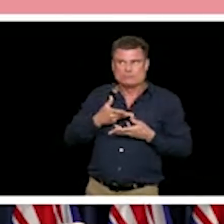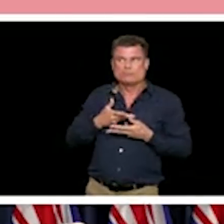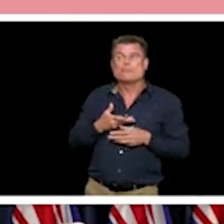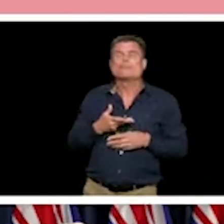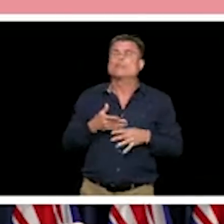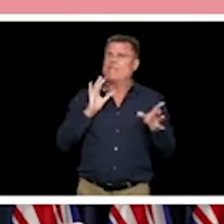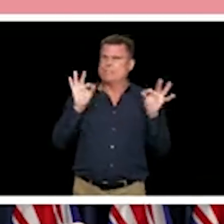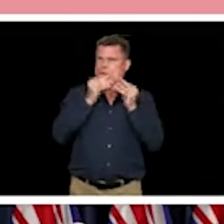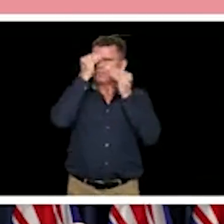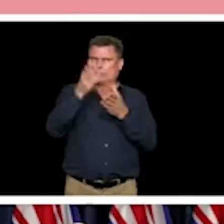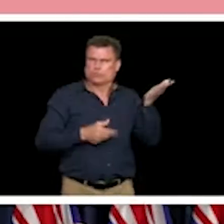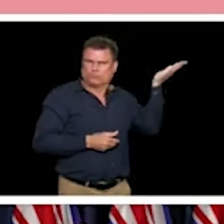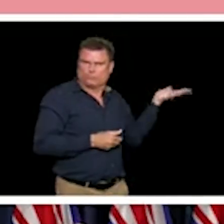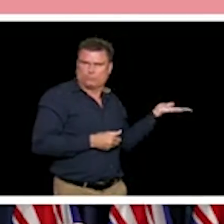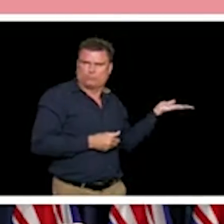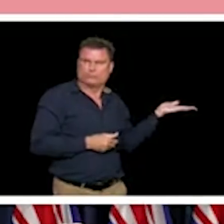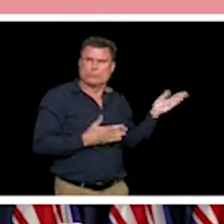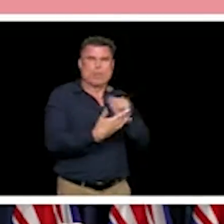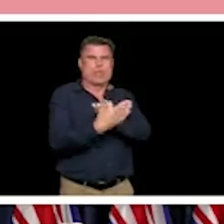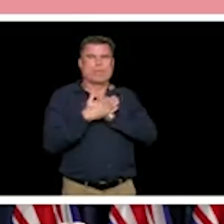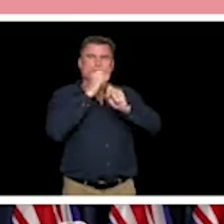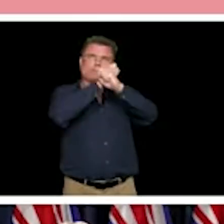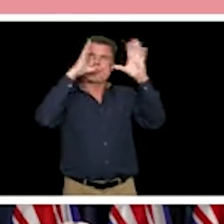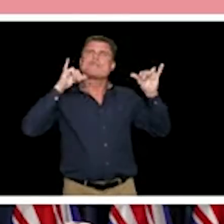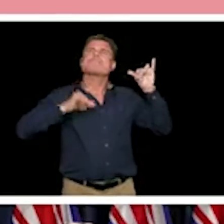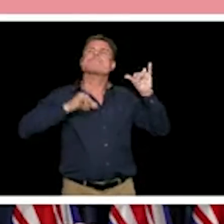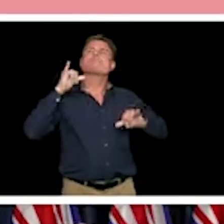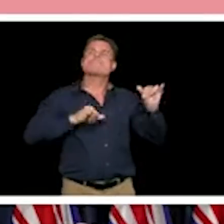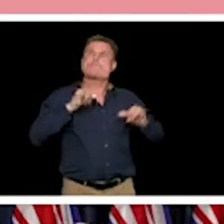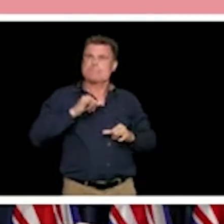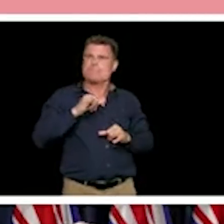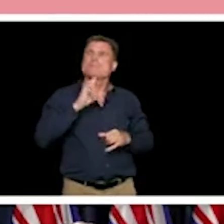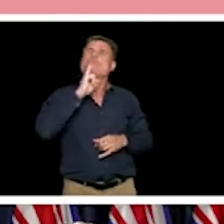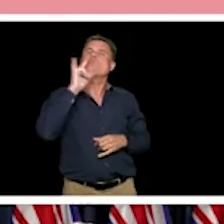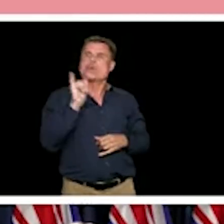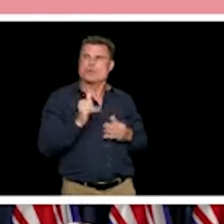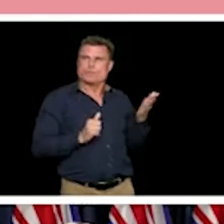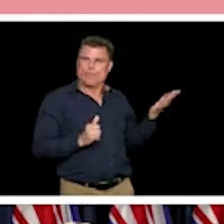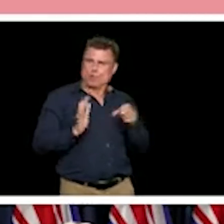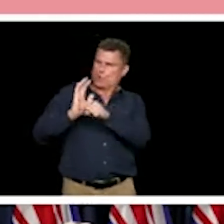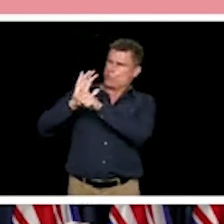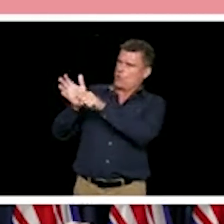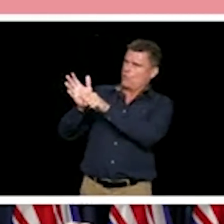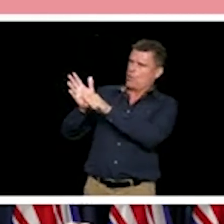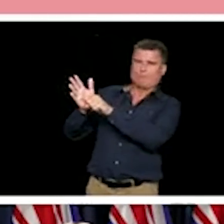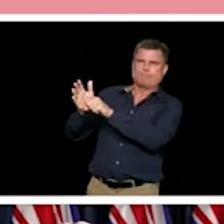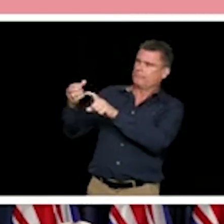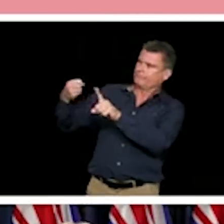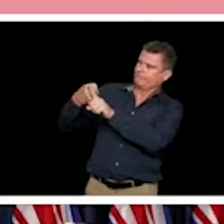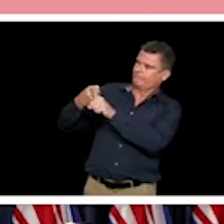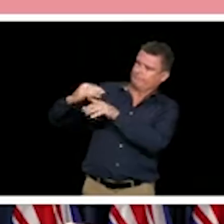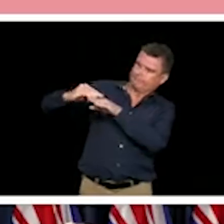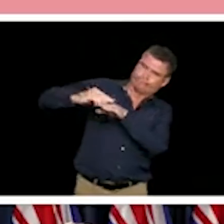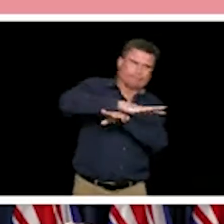Story, Our Future. I think this is incredibly important for all of us to understand how the pandemic and